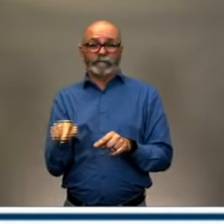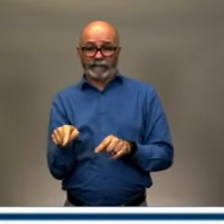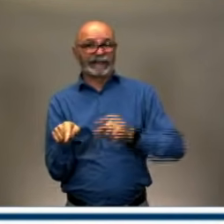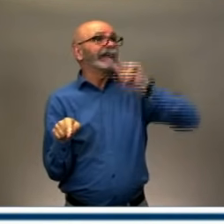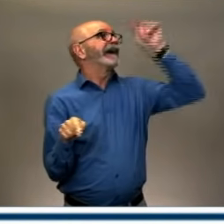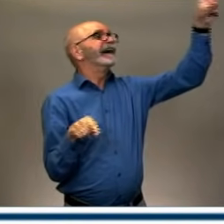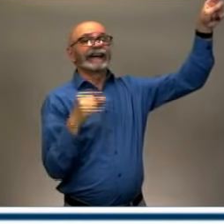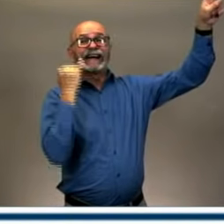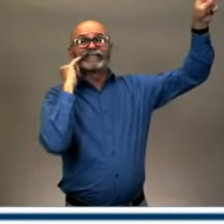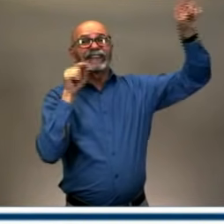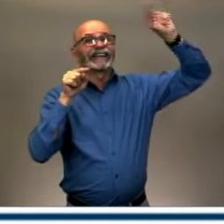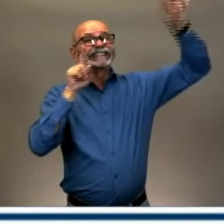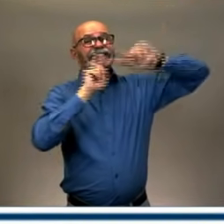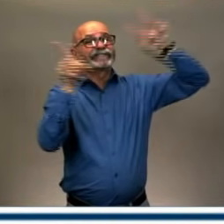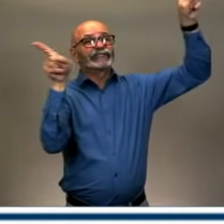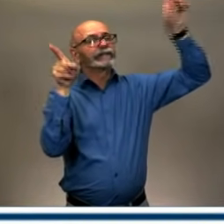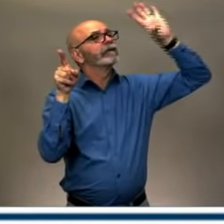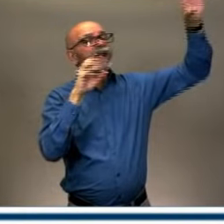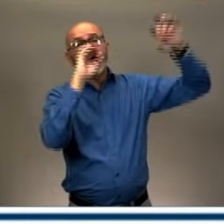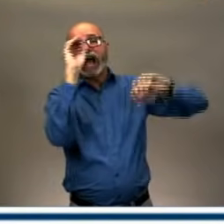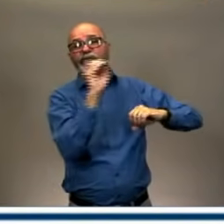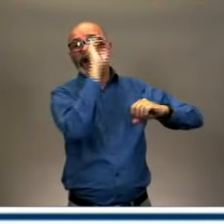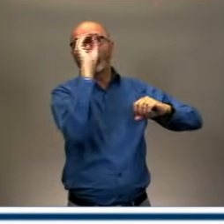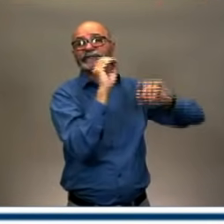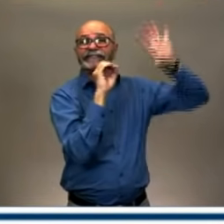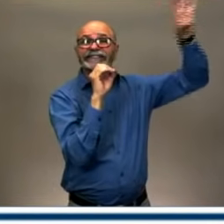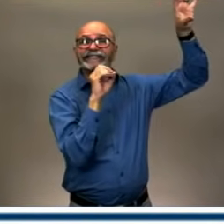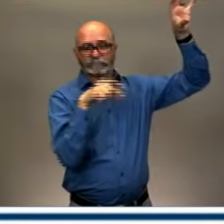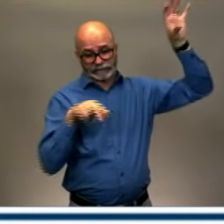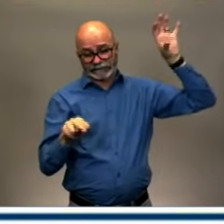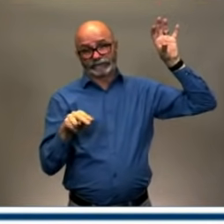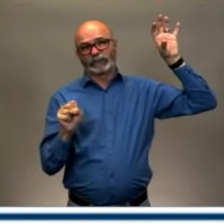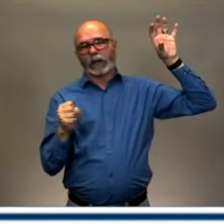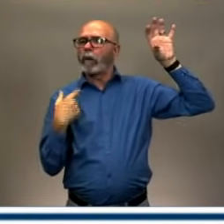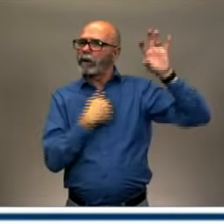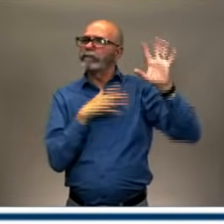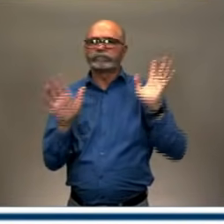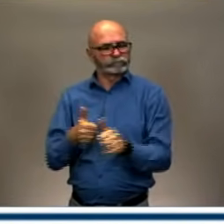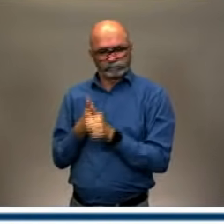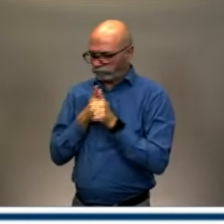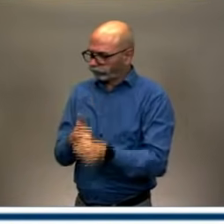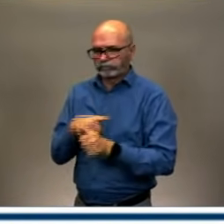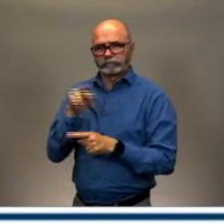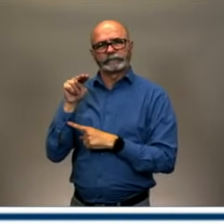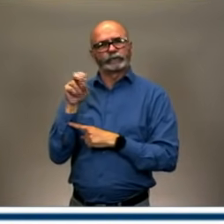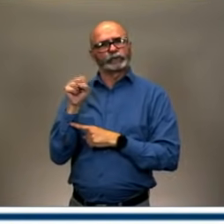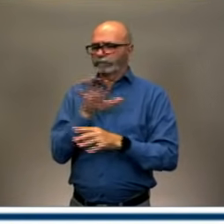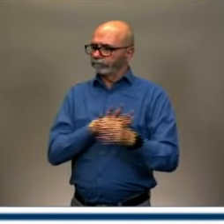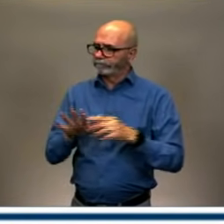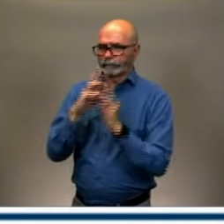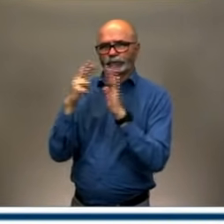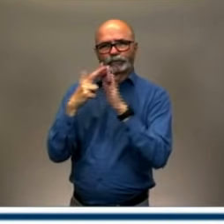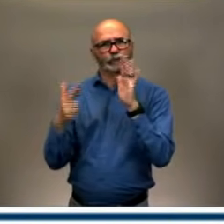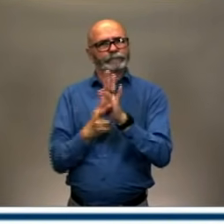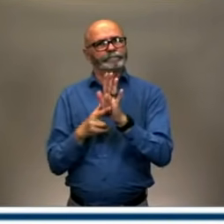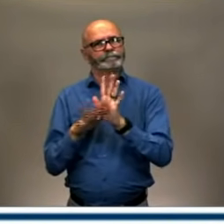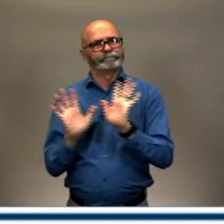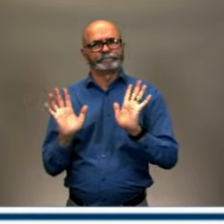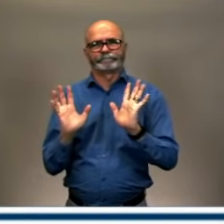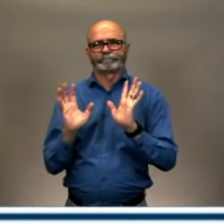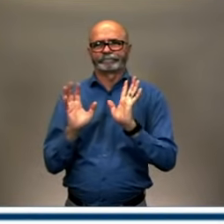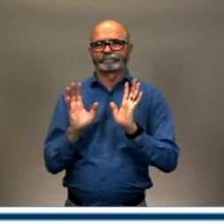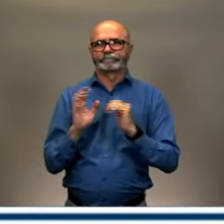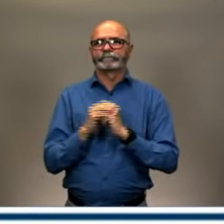of room to stay within the NACI guidance, but also do our own thinking and our own work. As you heard at the technical